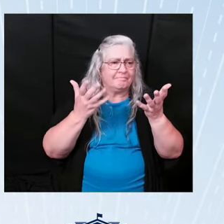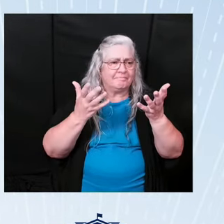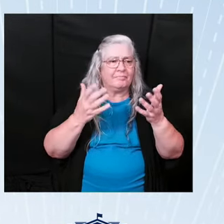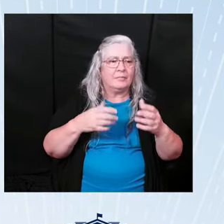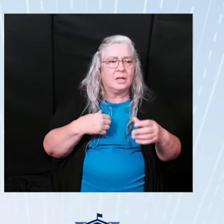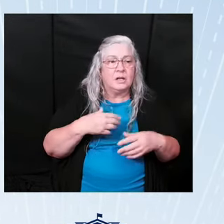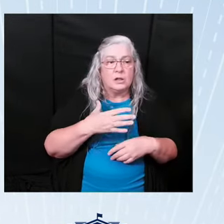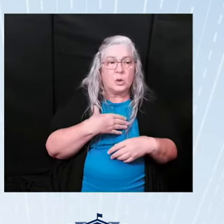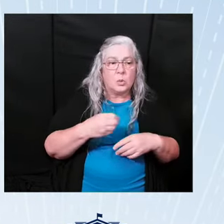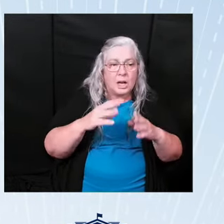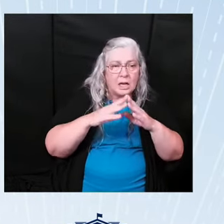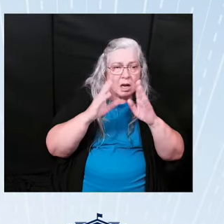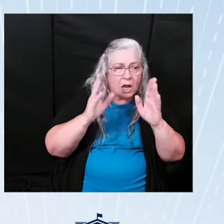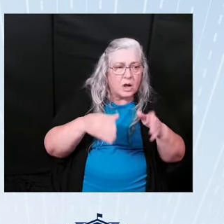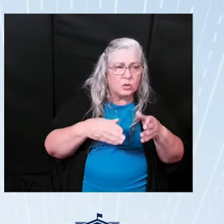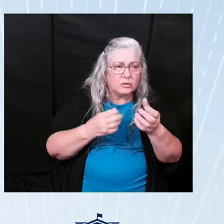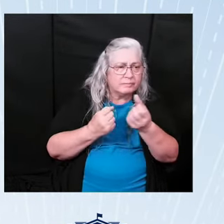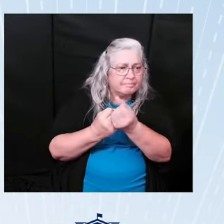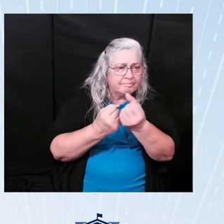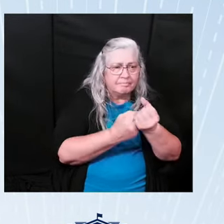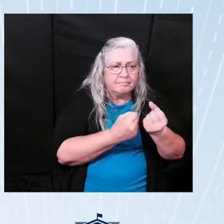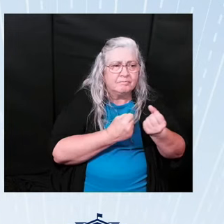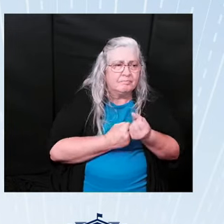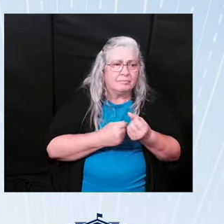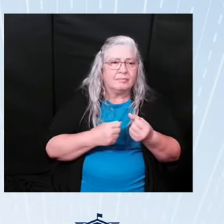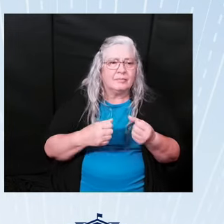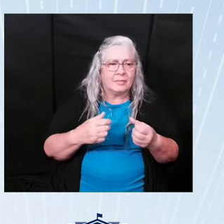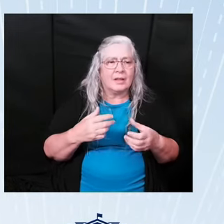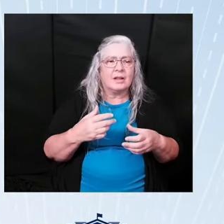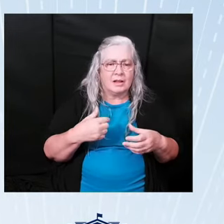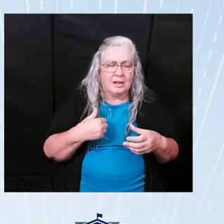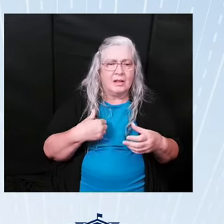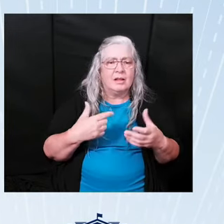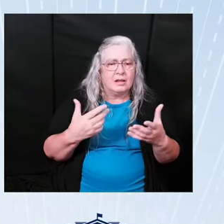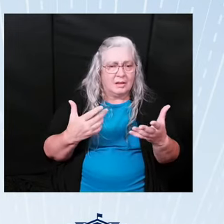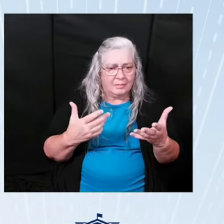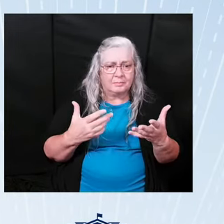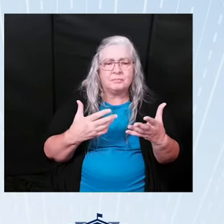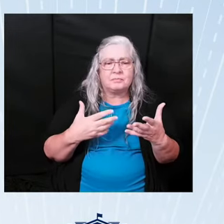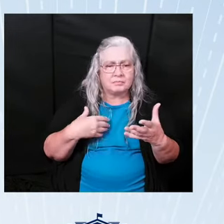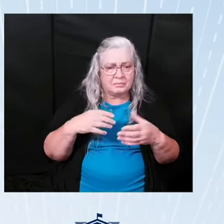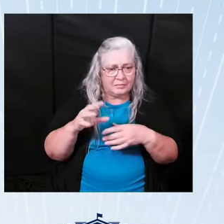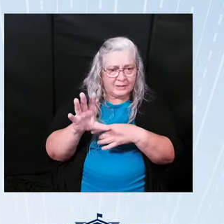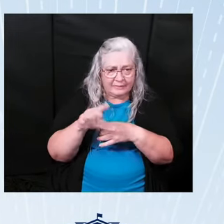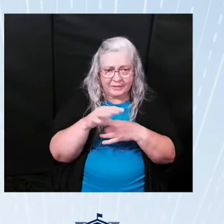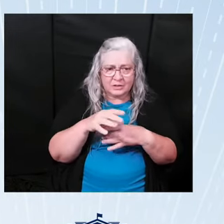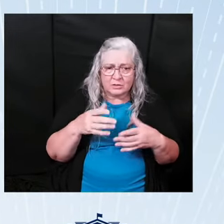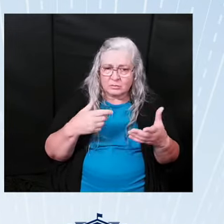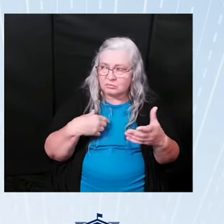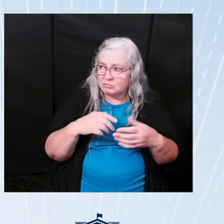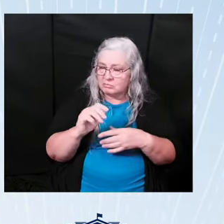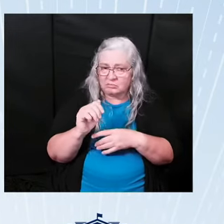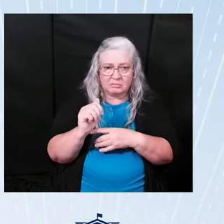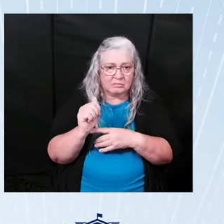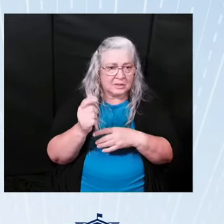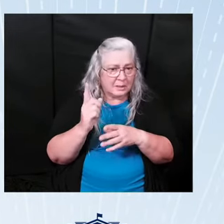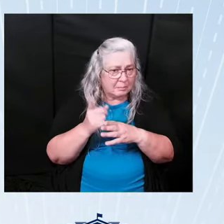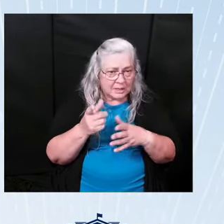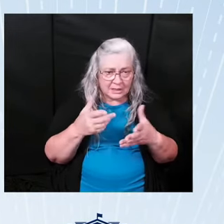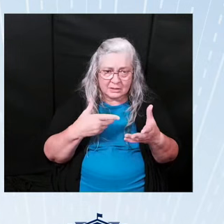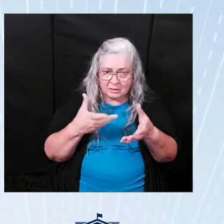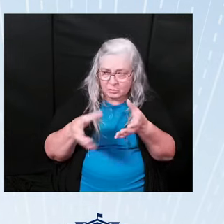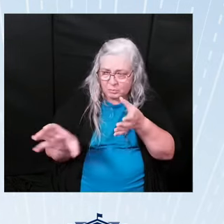stream, just hang tight for another 10 minutes or so, and we'll kind of reconfigure, and you'll be able to tune into one of those roundtable